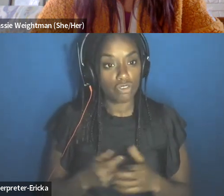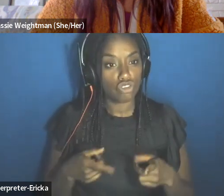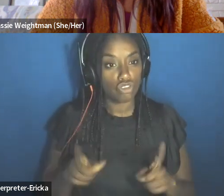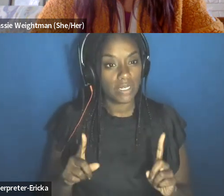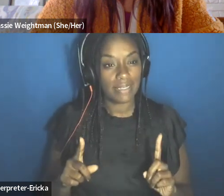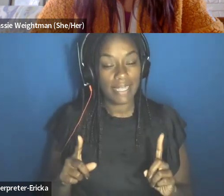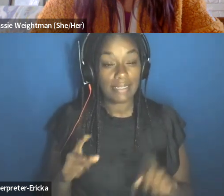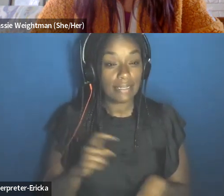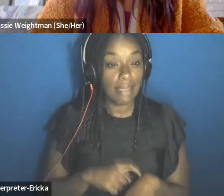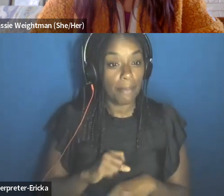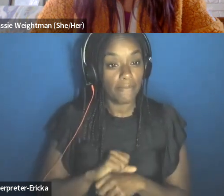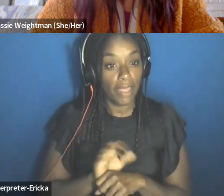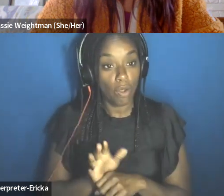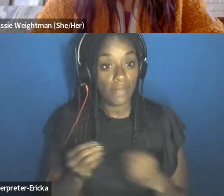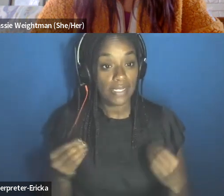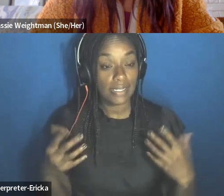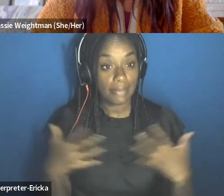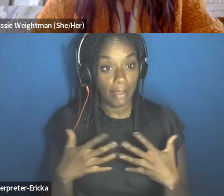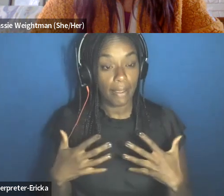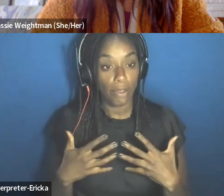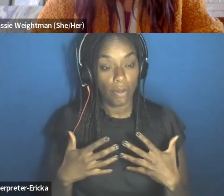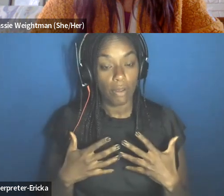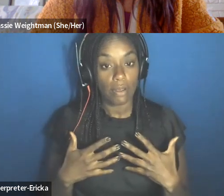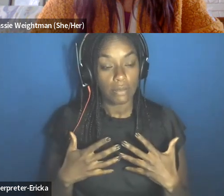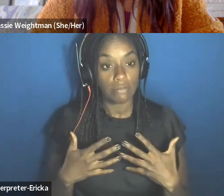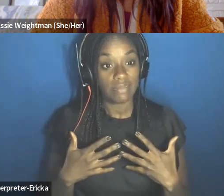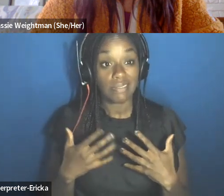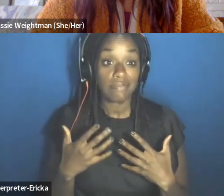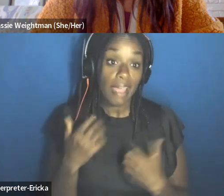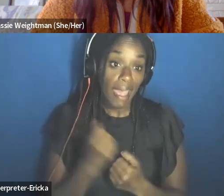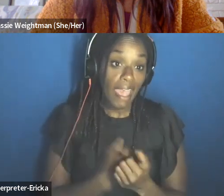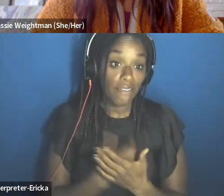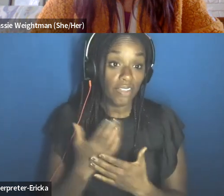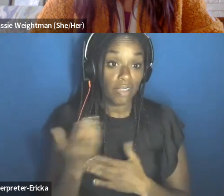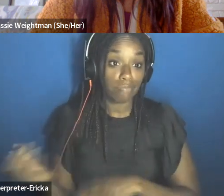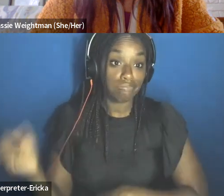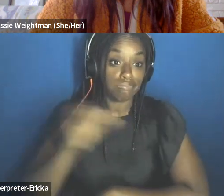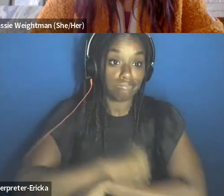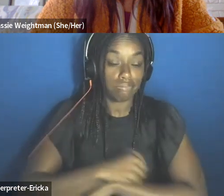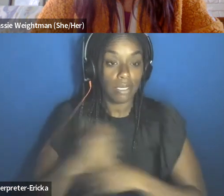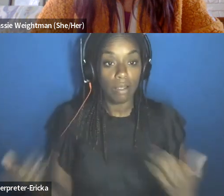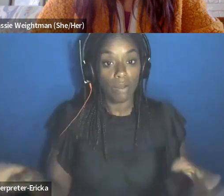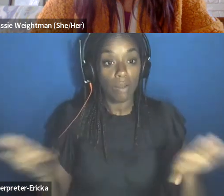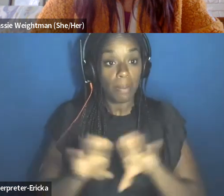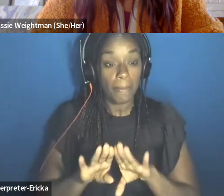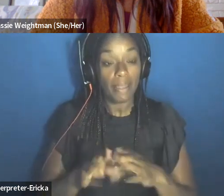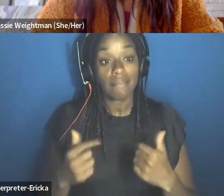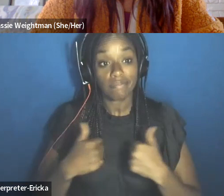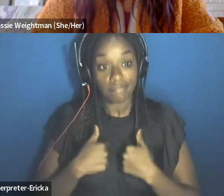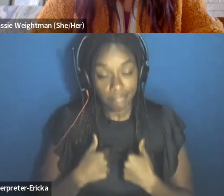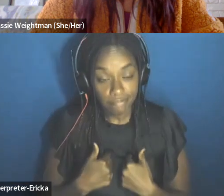and things that went on, we were able, while everything was shut down, I was very instrumental